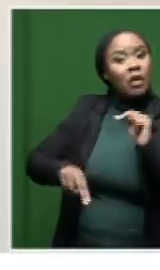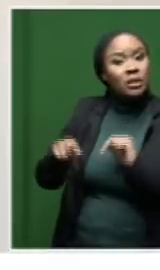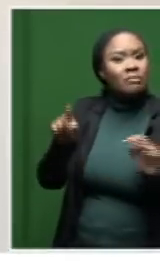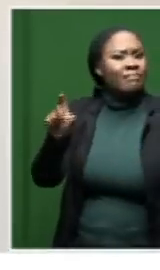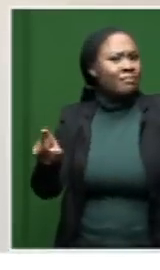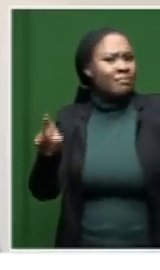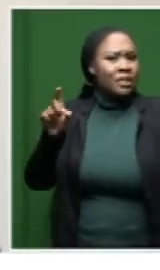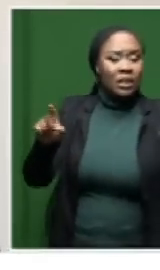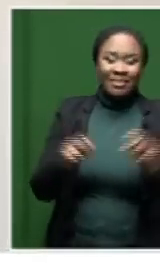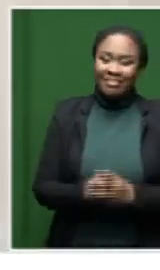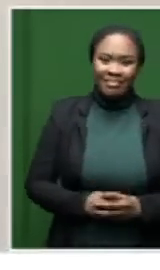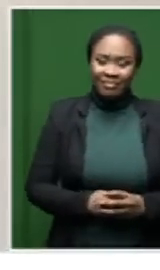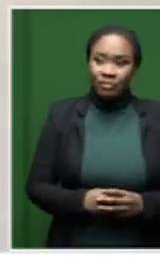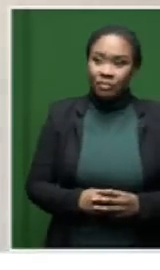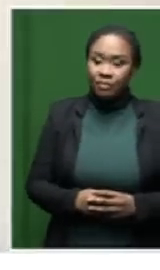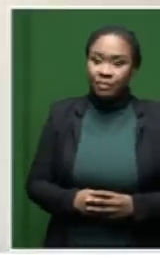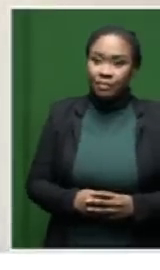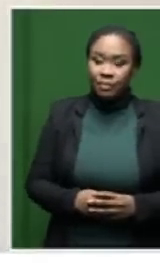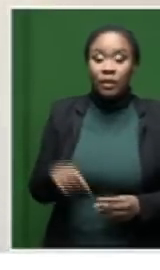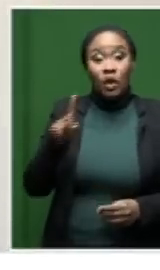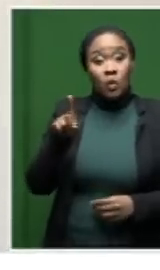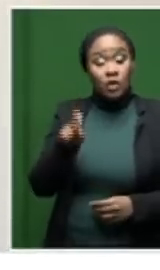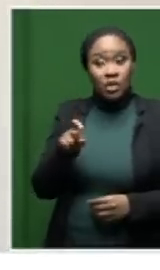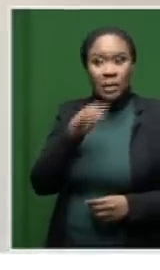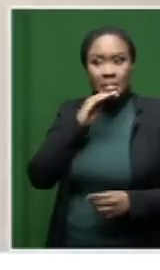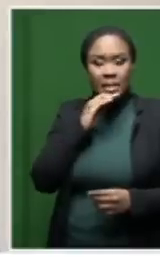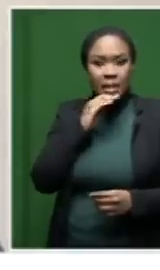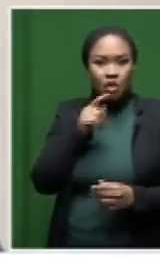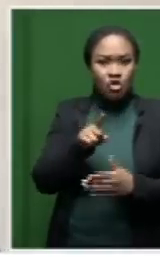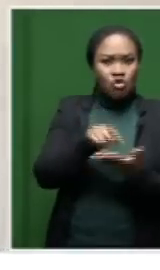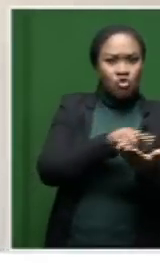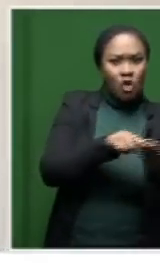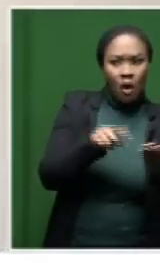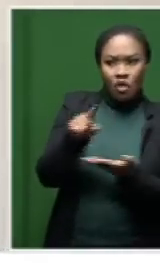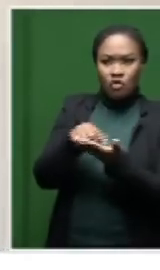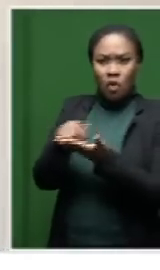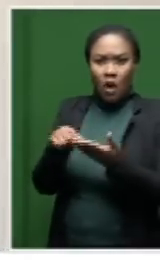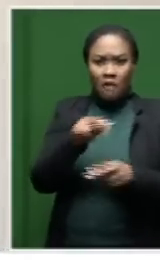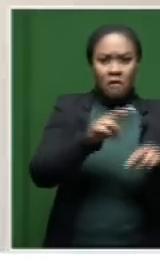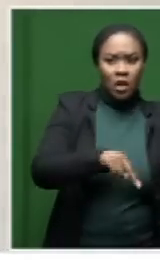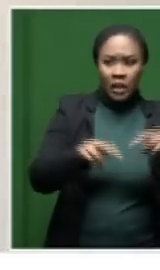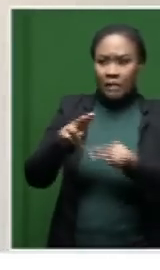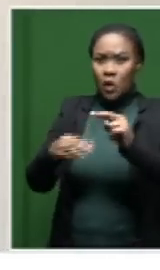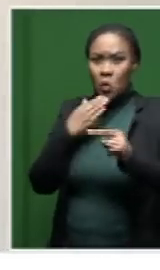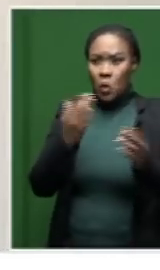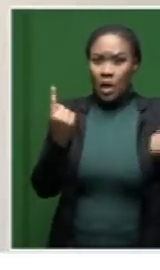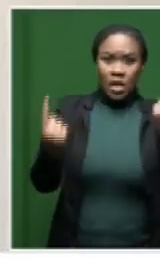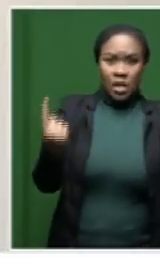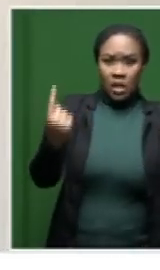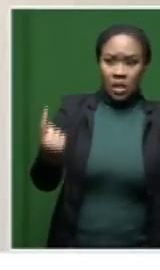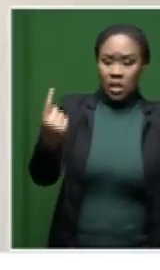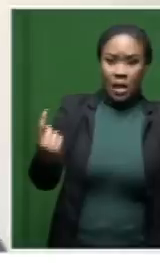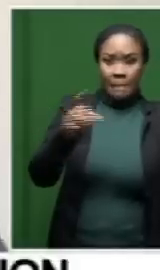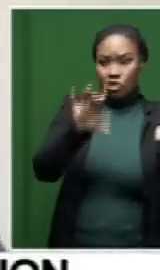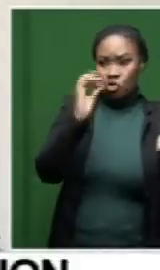proven to be sort of a false way of asking the question. I think what is the right question, and I think that's what that's why this was